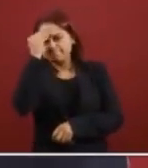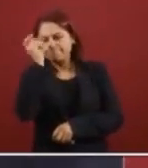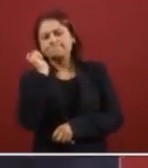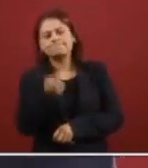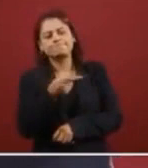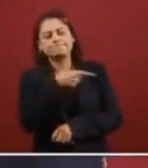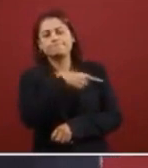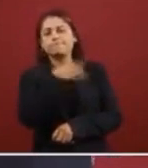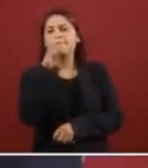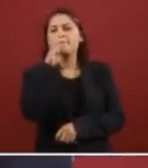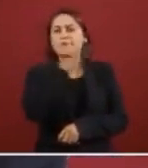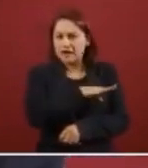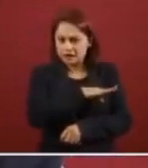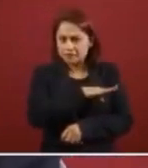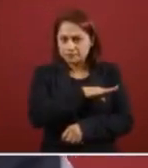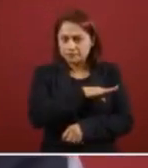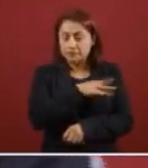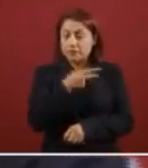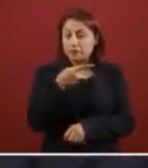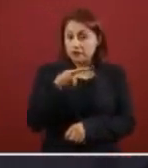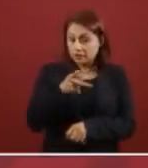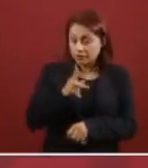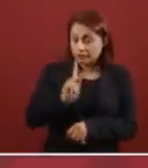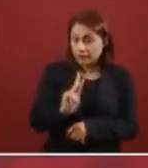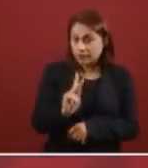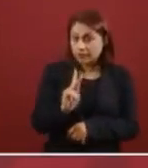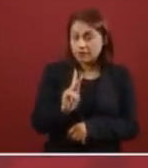And people, we would not,